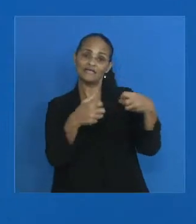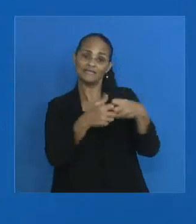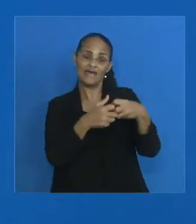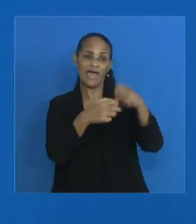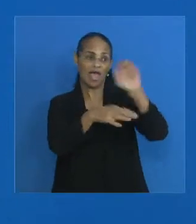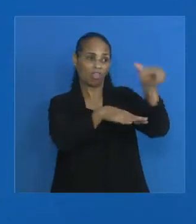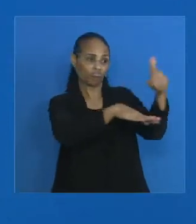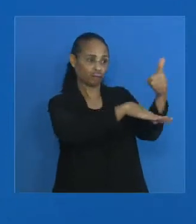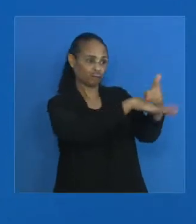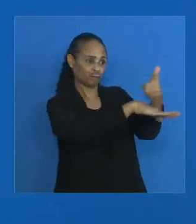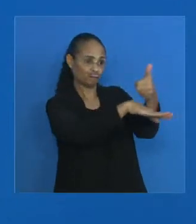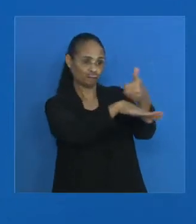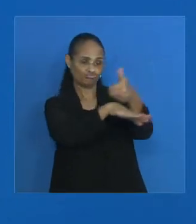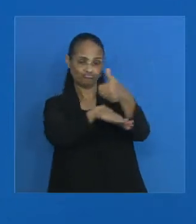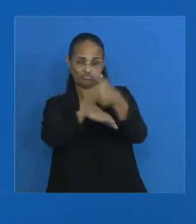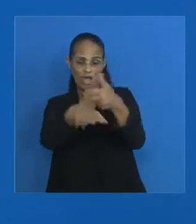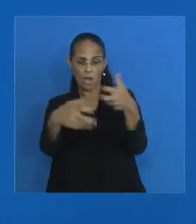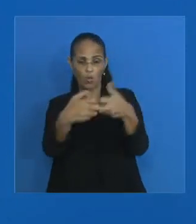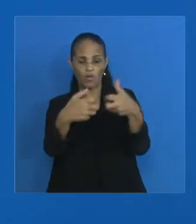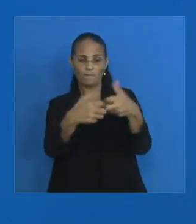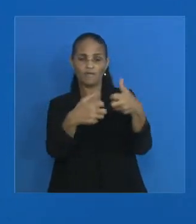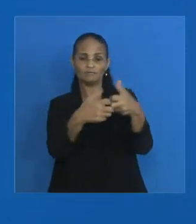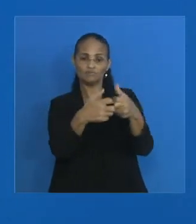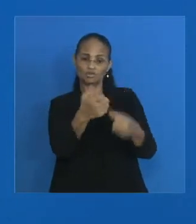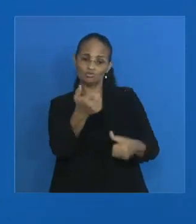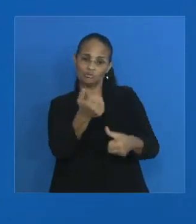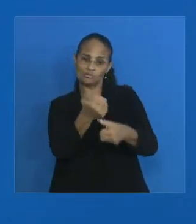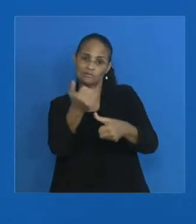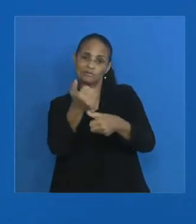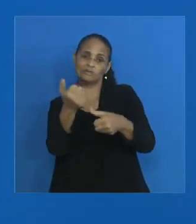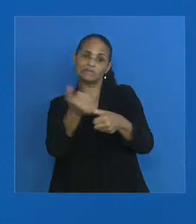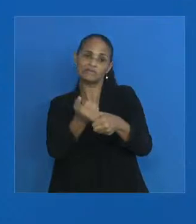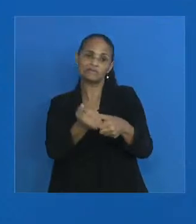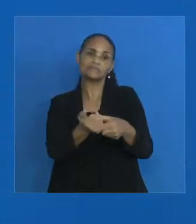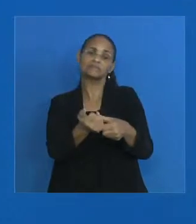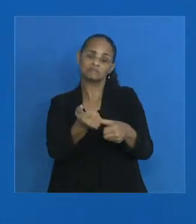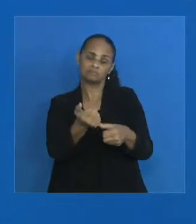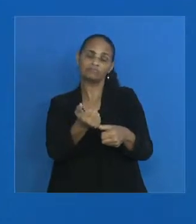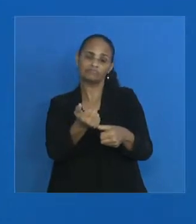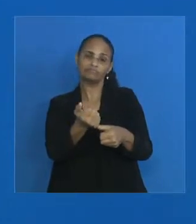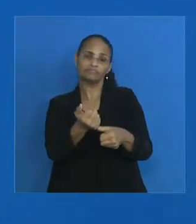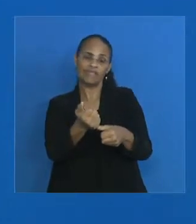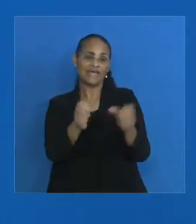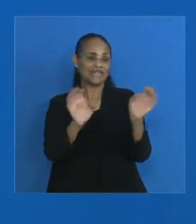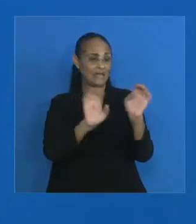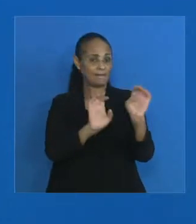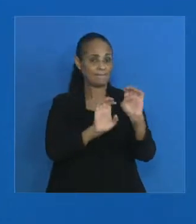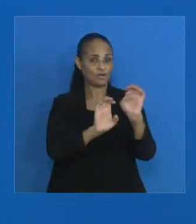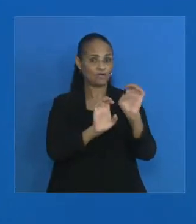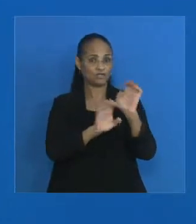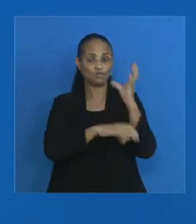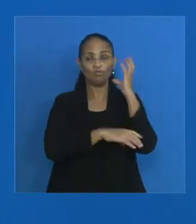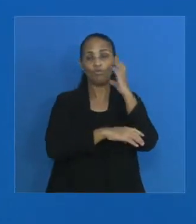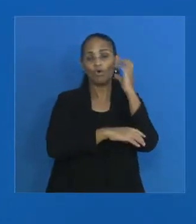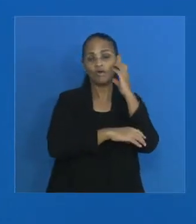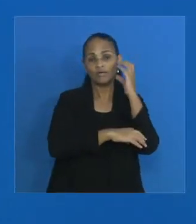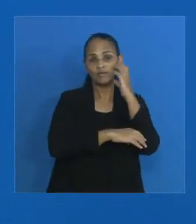their services and equipment to aid in emergency situations. The emergency broadcast